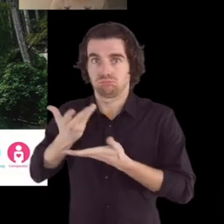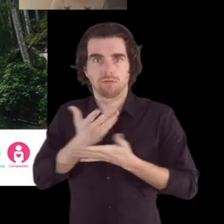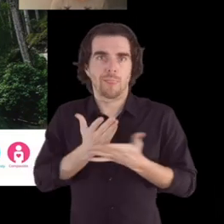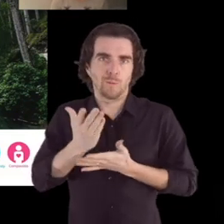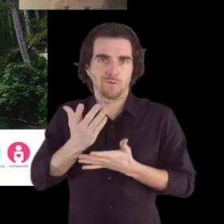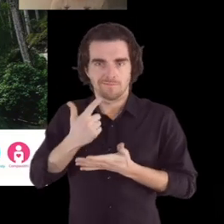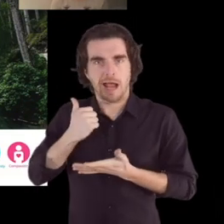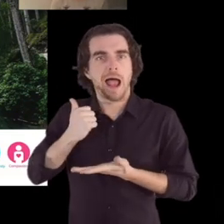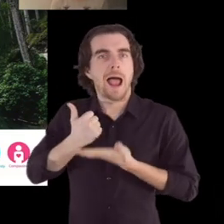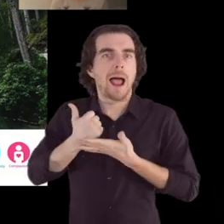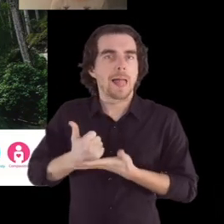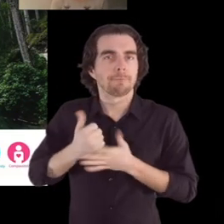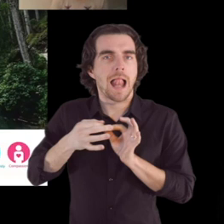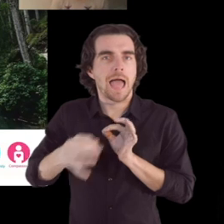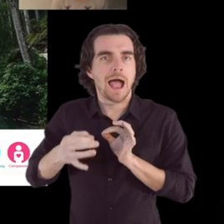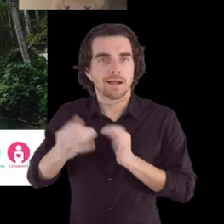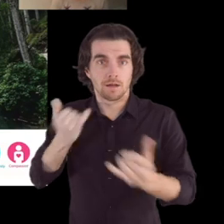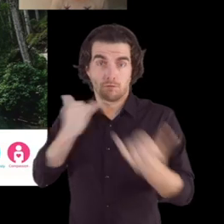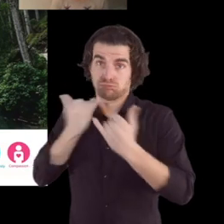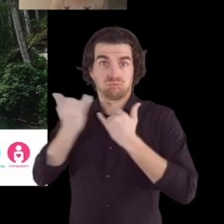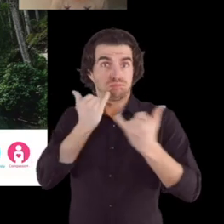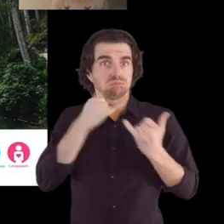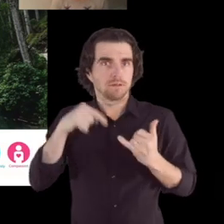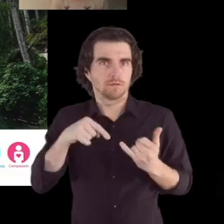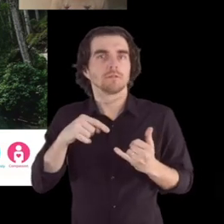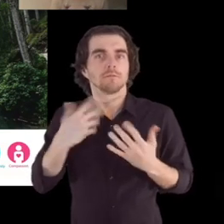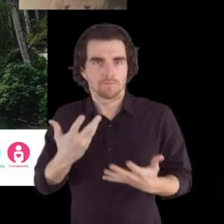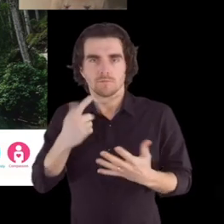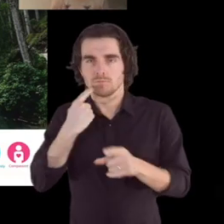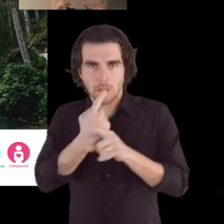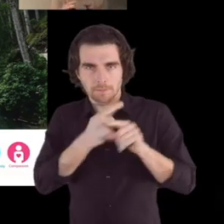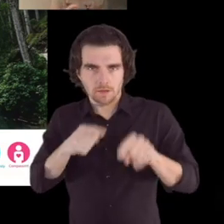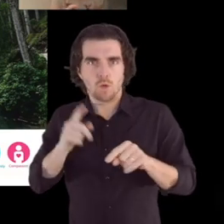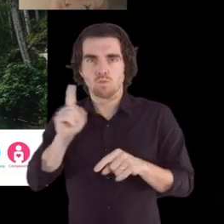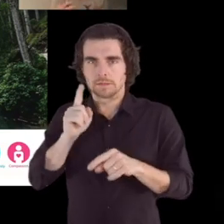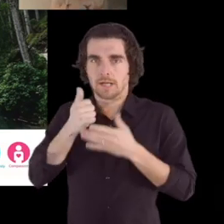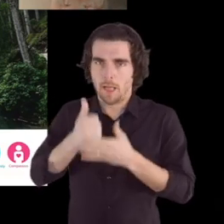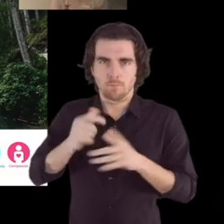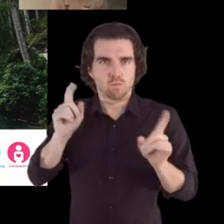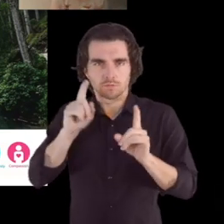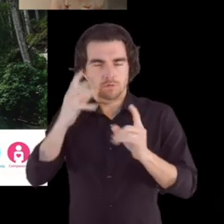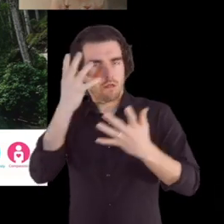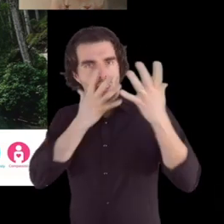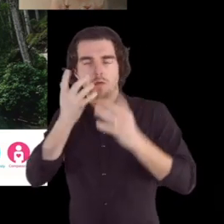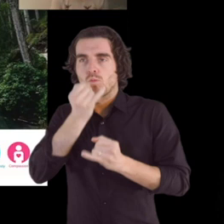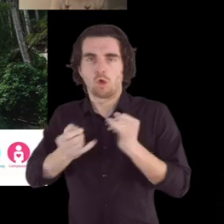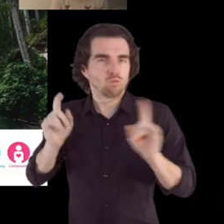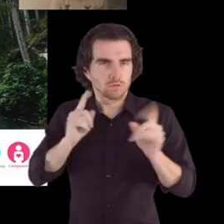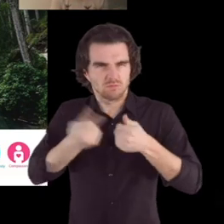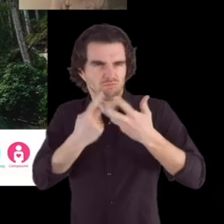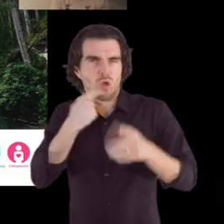with staff on the helpline and even just being out and about in the office. So it's kind of distilled them down to some main things,